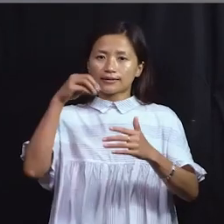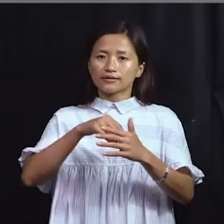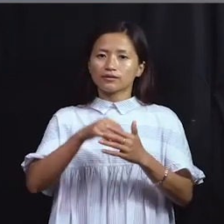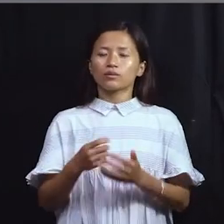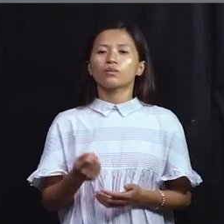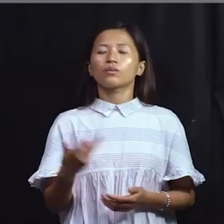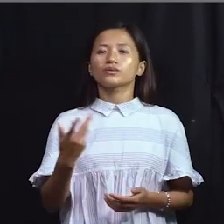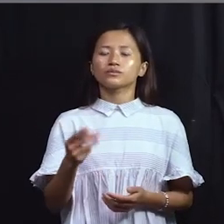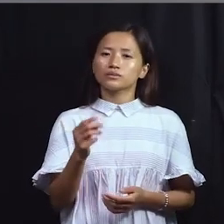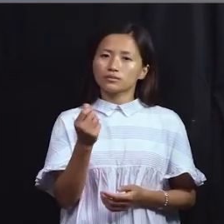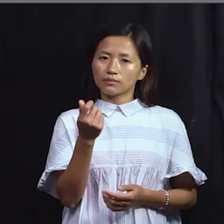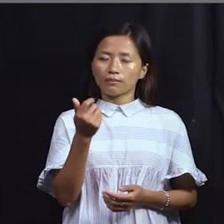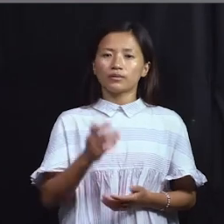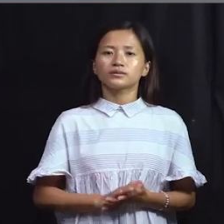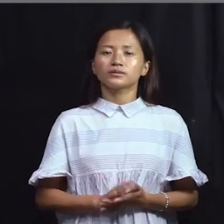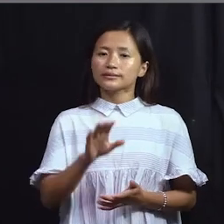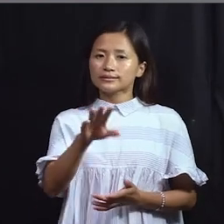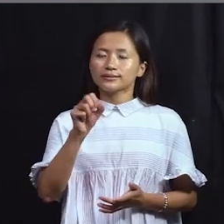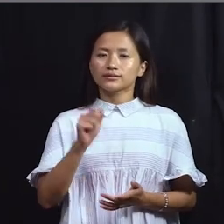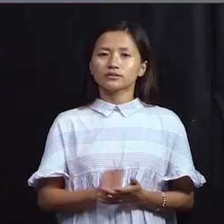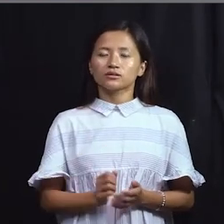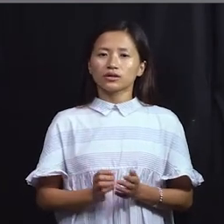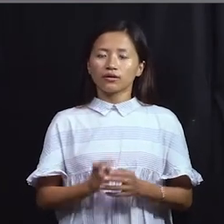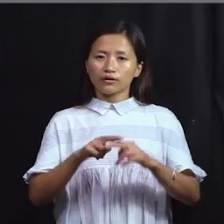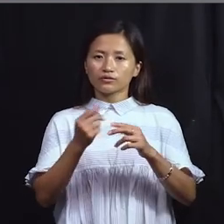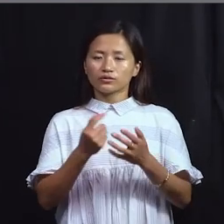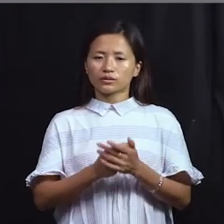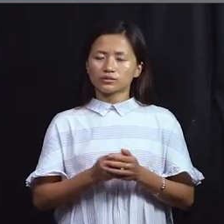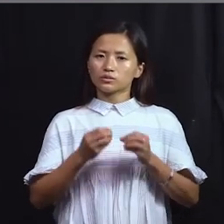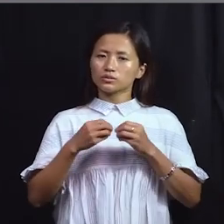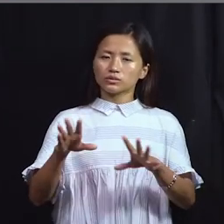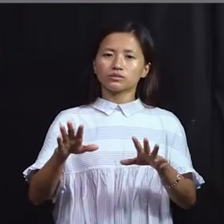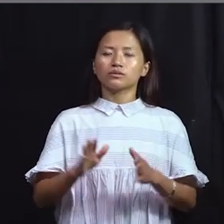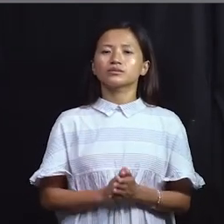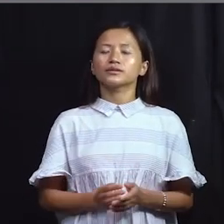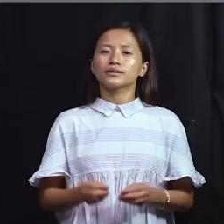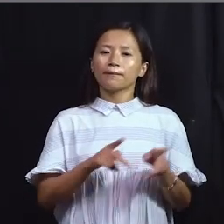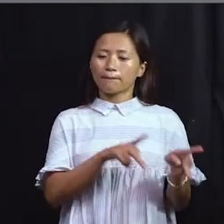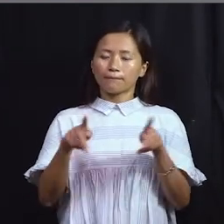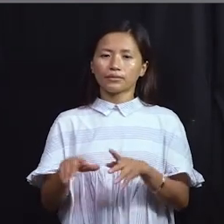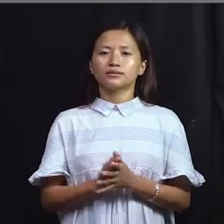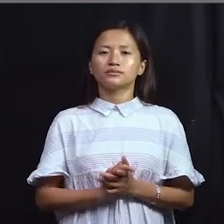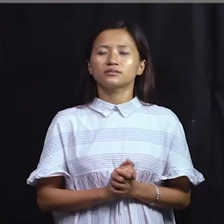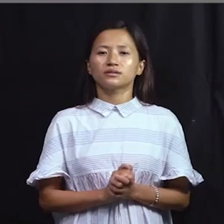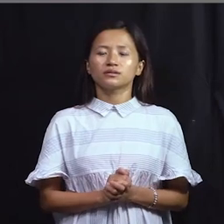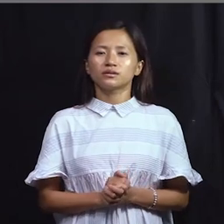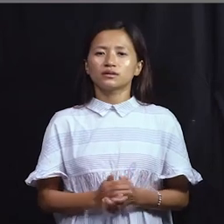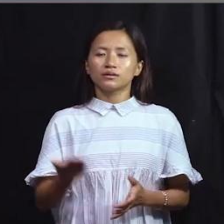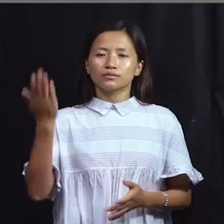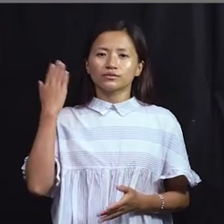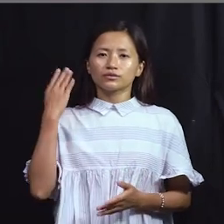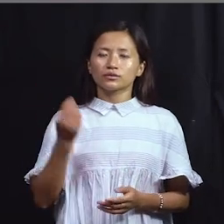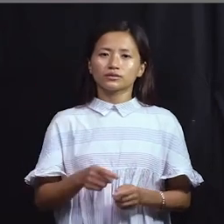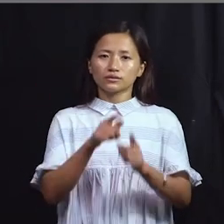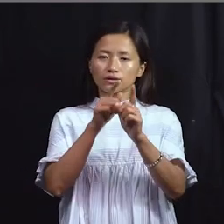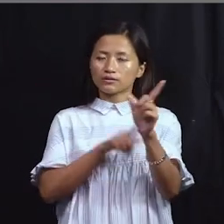money or revenue to fund the expenditures that we have already planned? Getting the point or not? So before the start of the